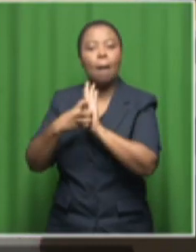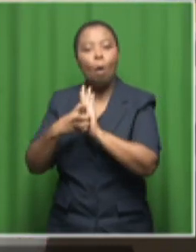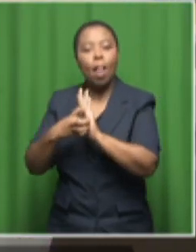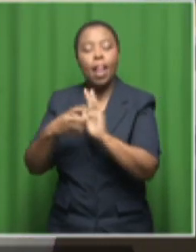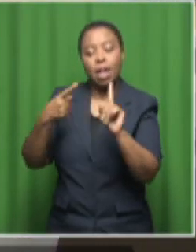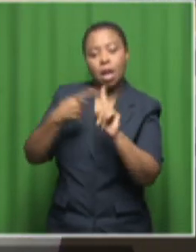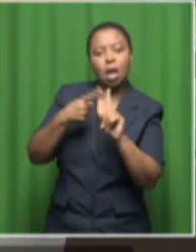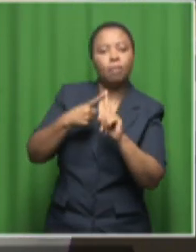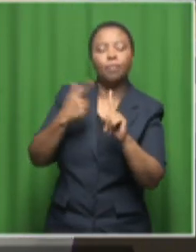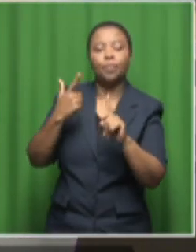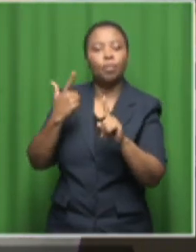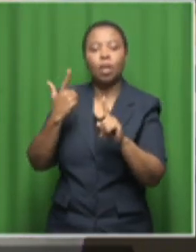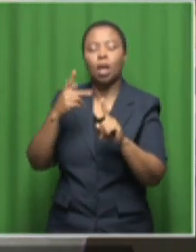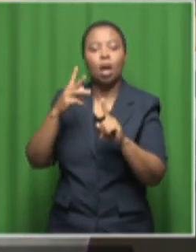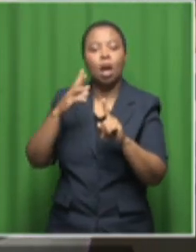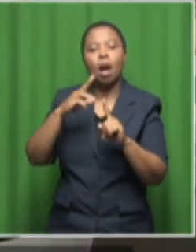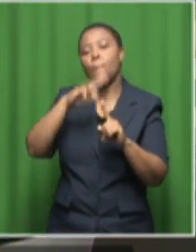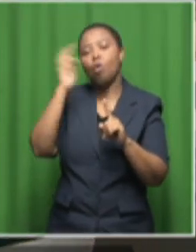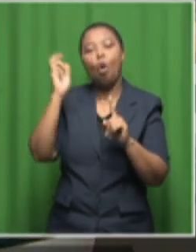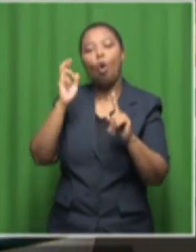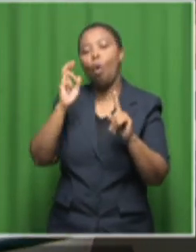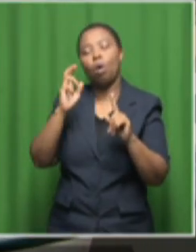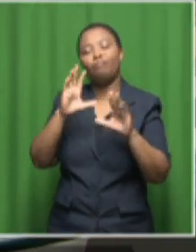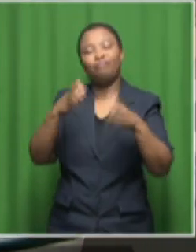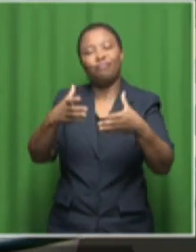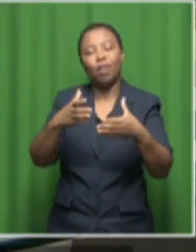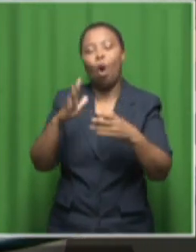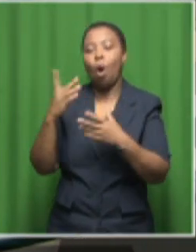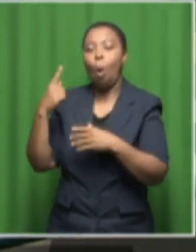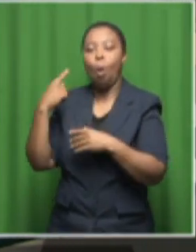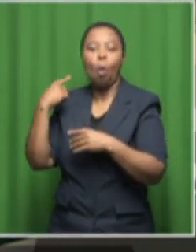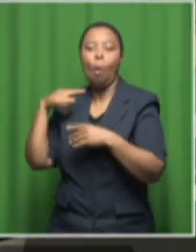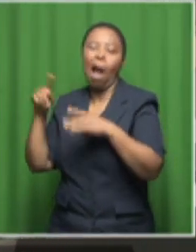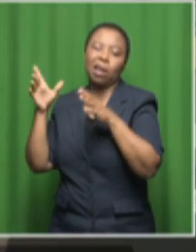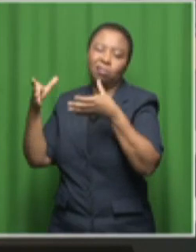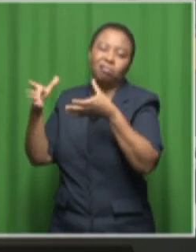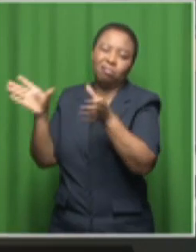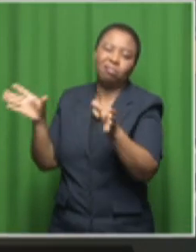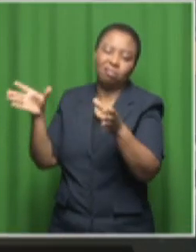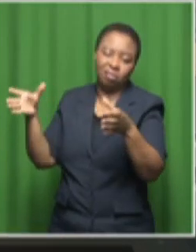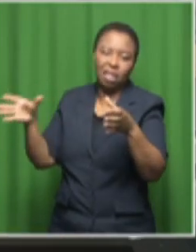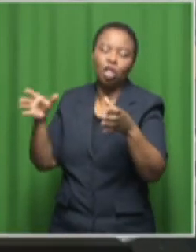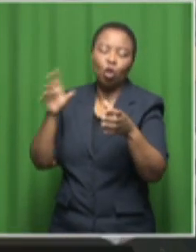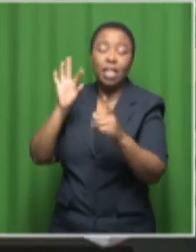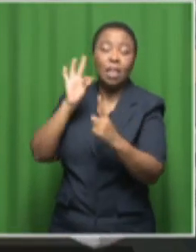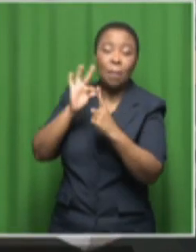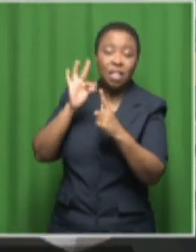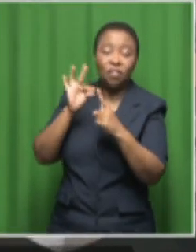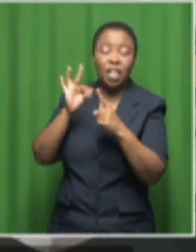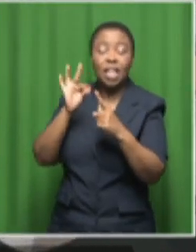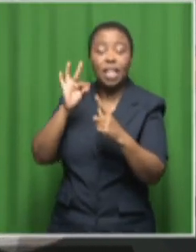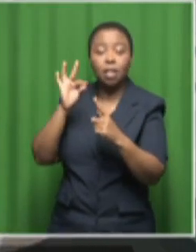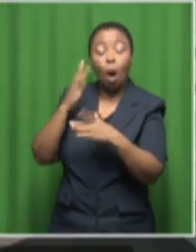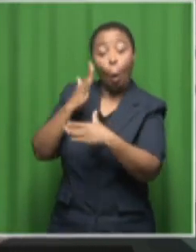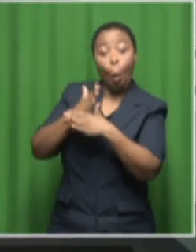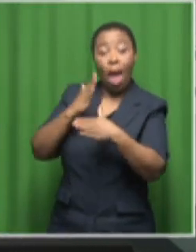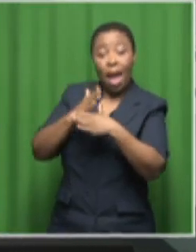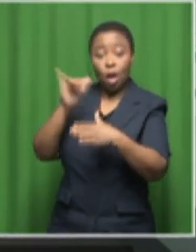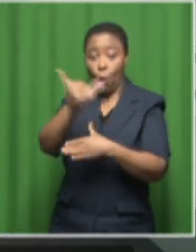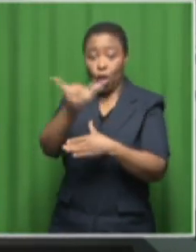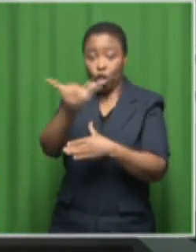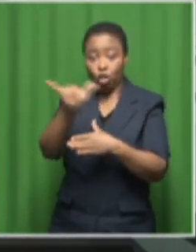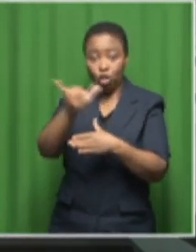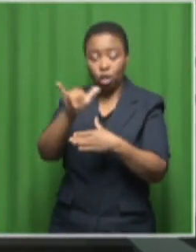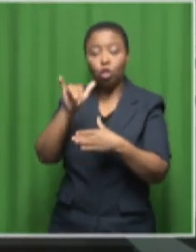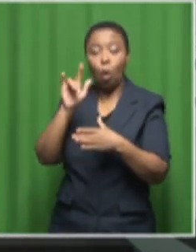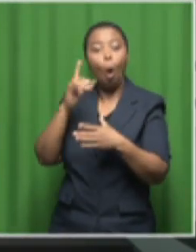is in the blue-collar industry and the other one is in the white-collar industry. So is it specific on which industry a user